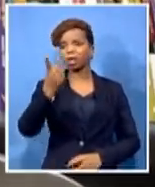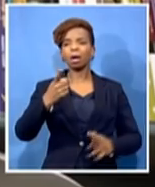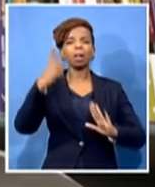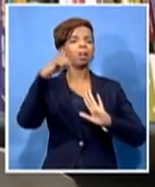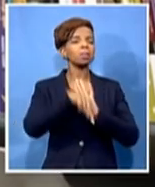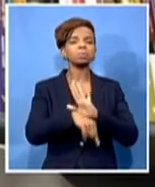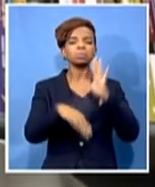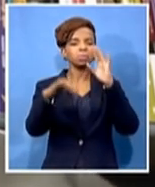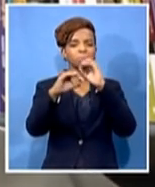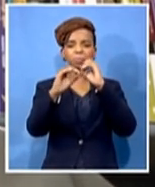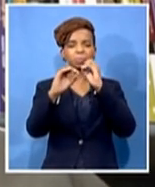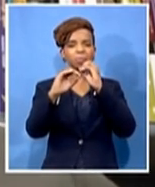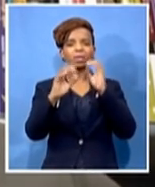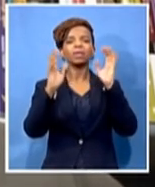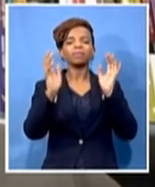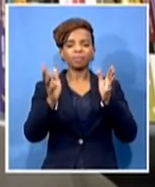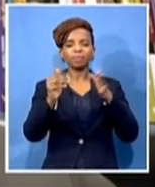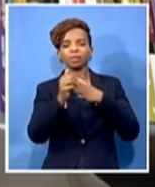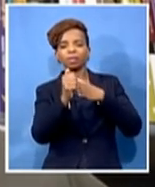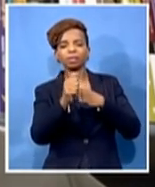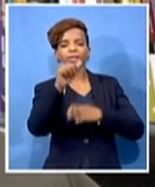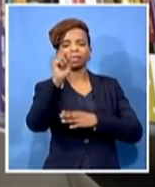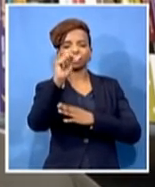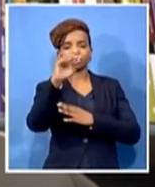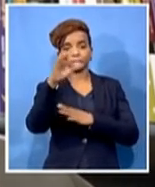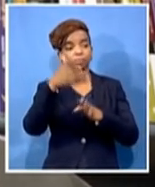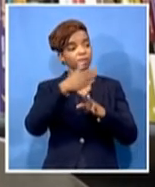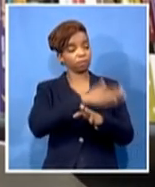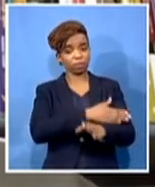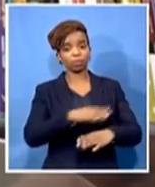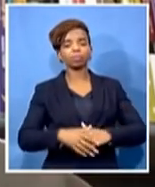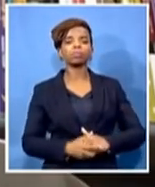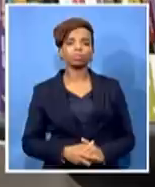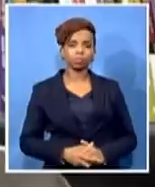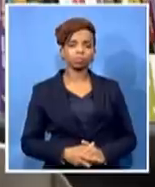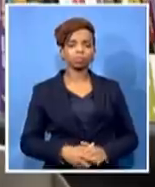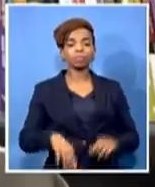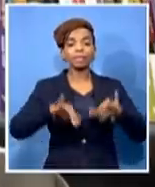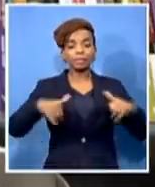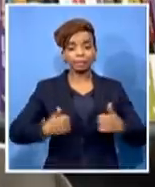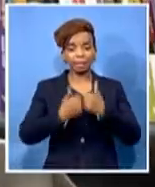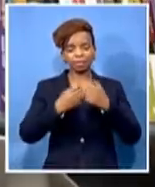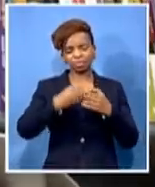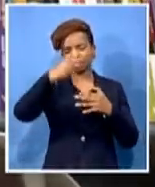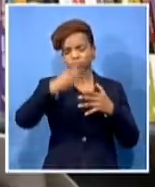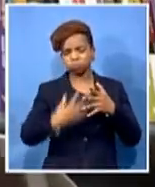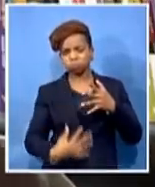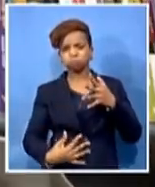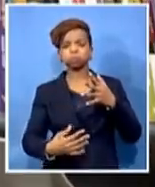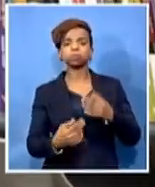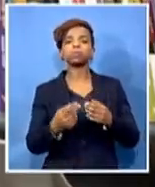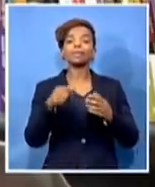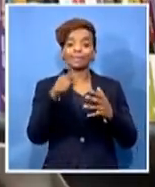ANC. He has got a lot of challenges that he's facing, legal challenges. But